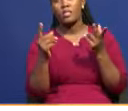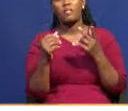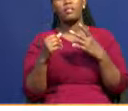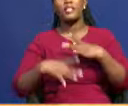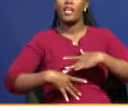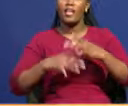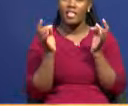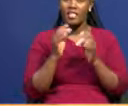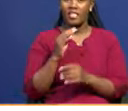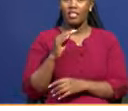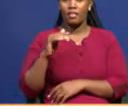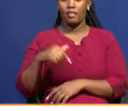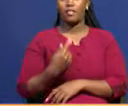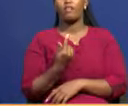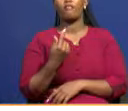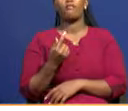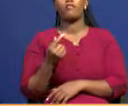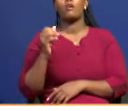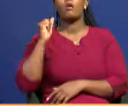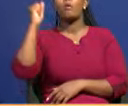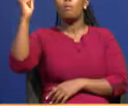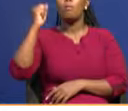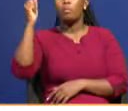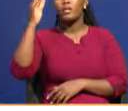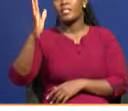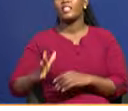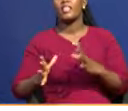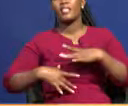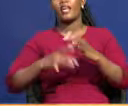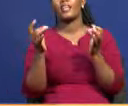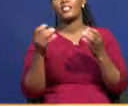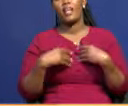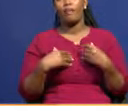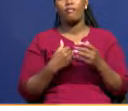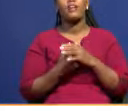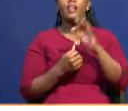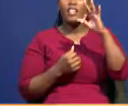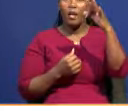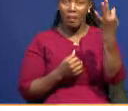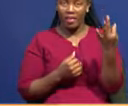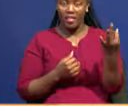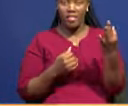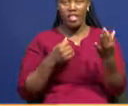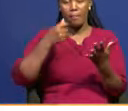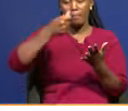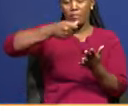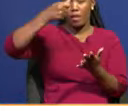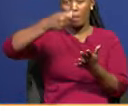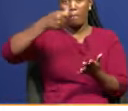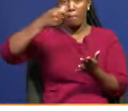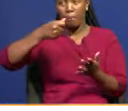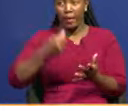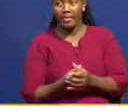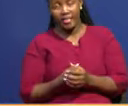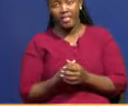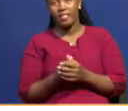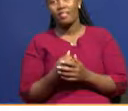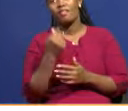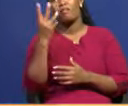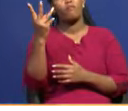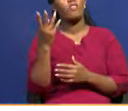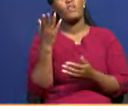politicians have their interest. Mm-hmm. Number three is the budget. Mm-hmm. Okay. Number four is maybe